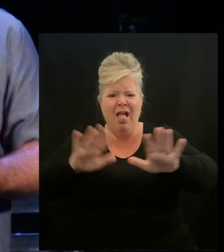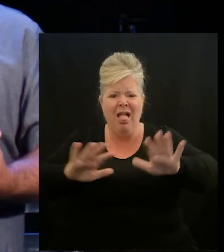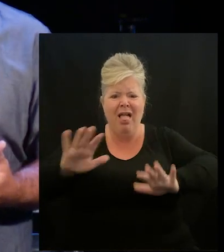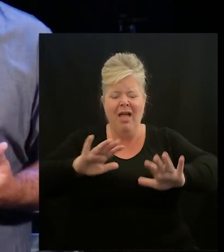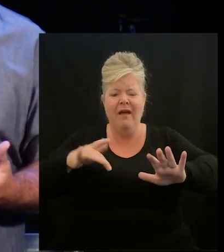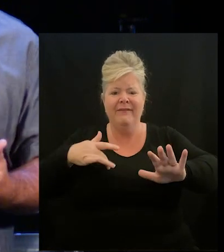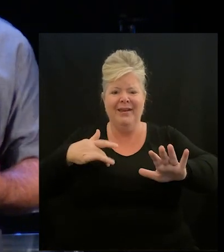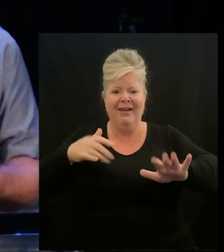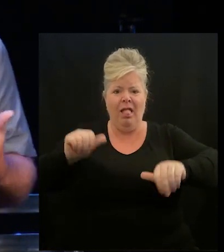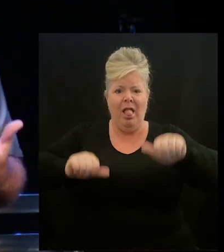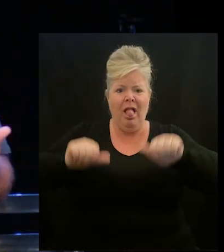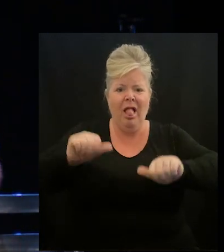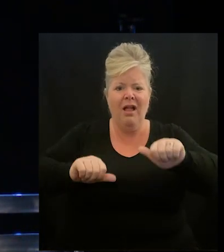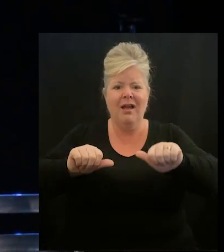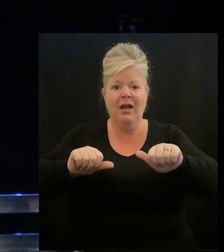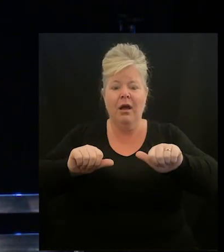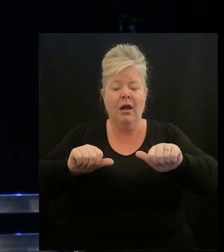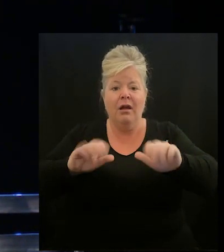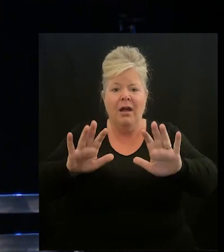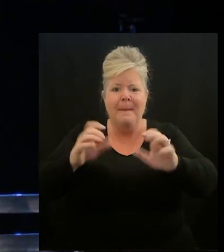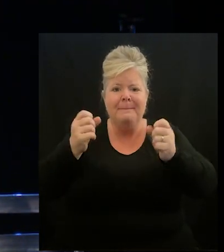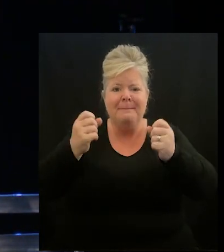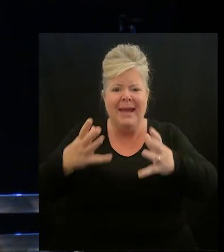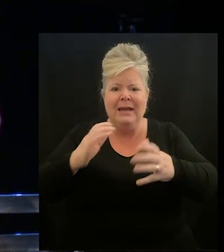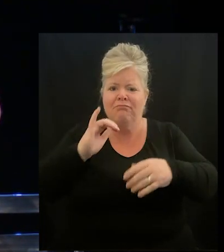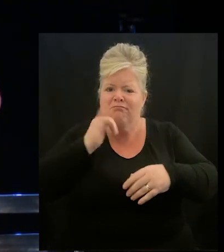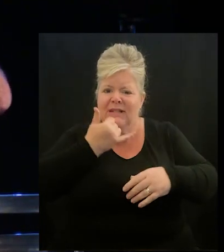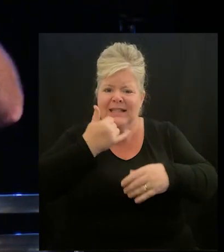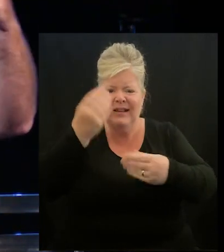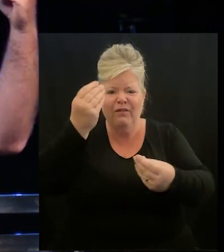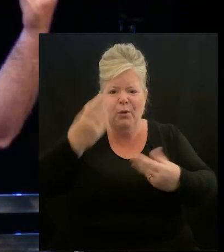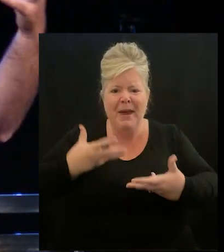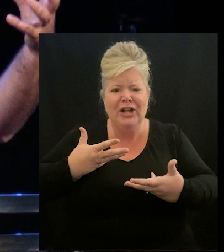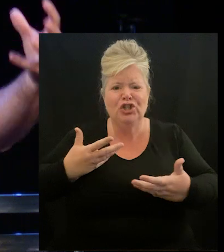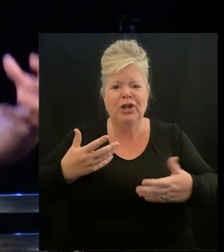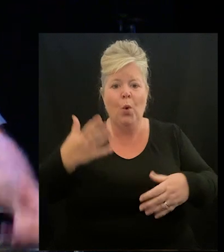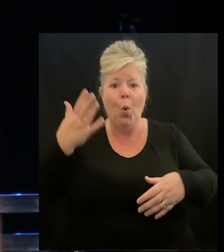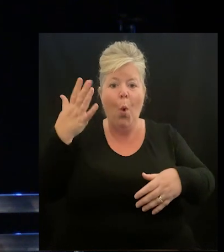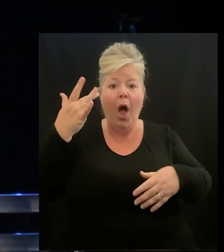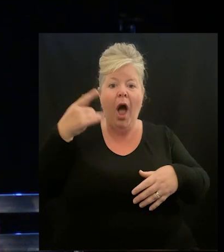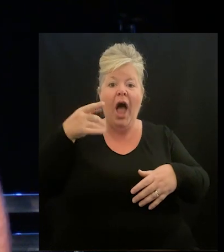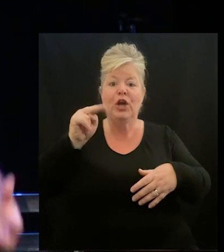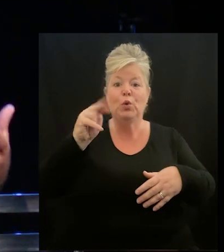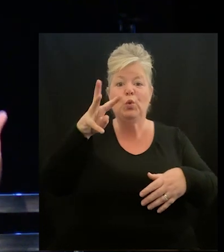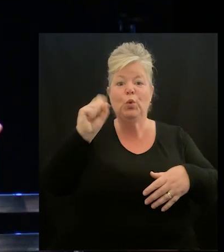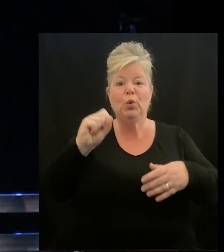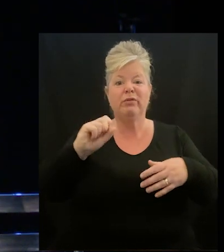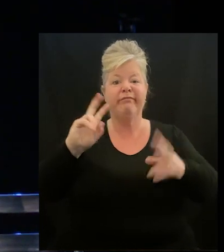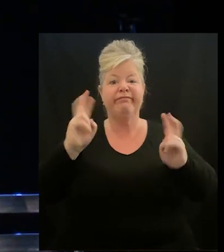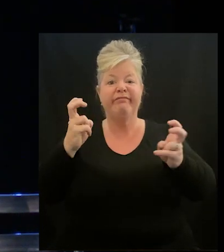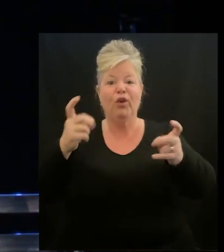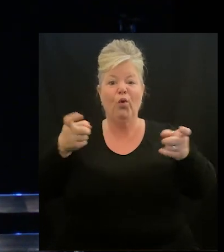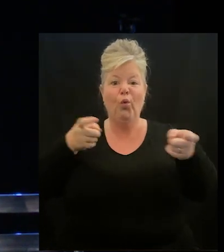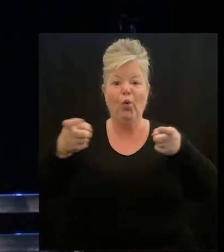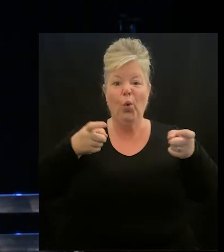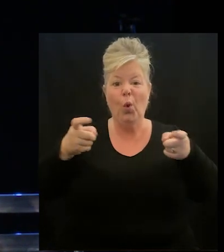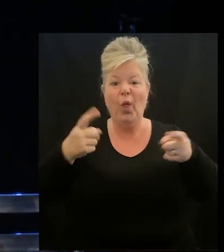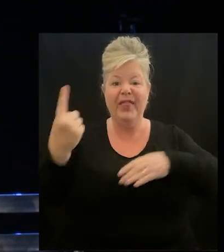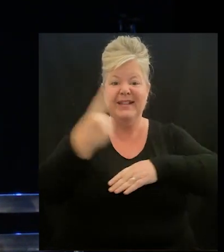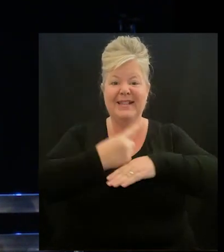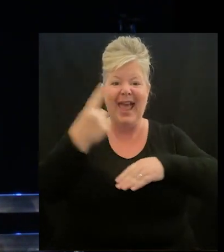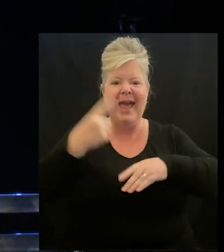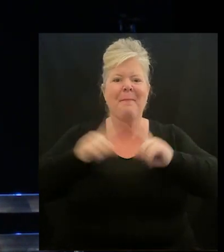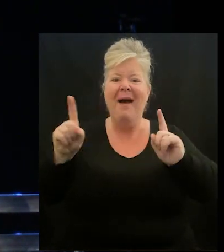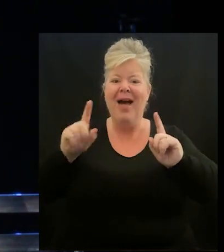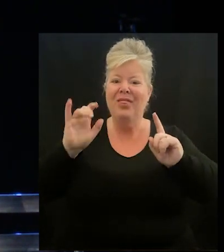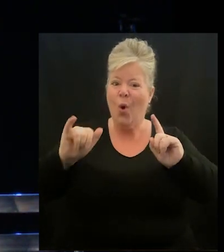ourselves living in an age of misinformation where the headlines rule the day, but the headlines seldom, if